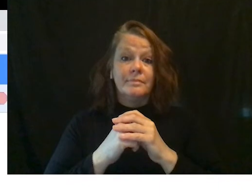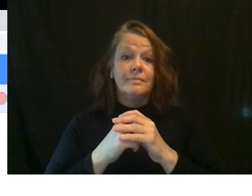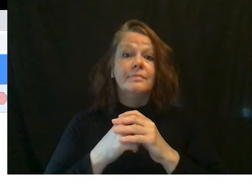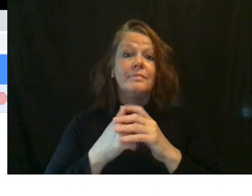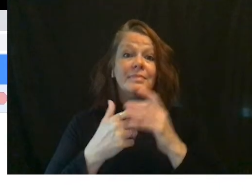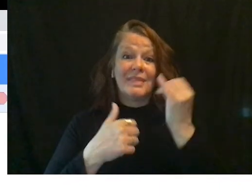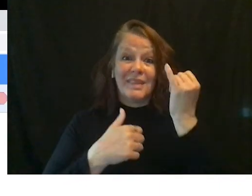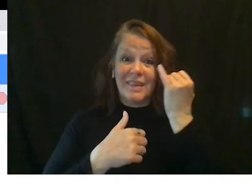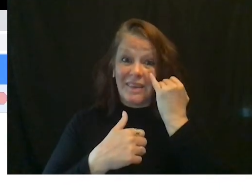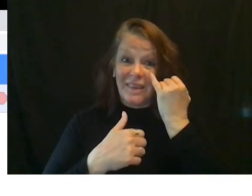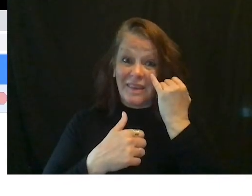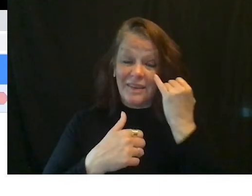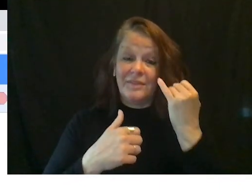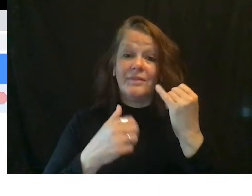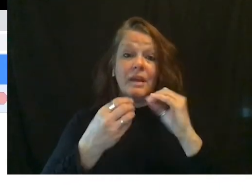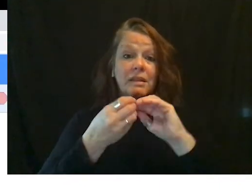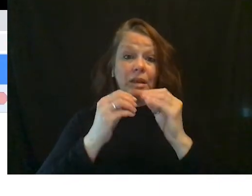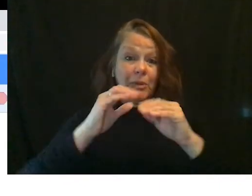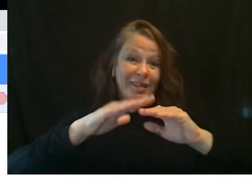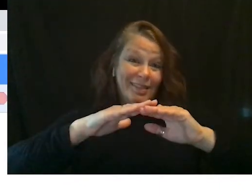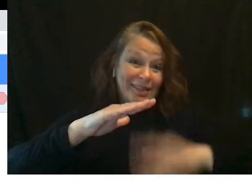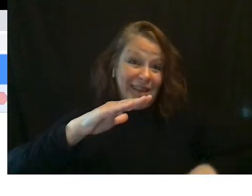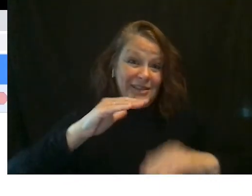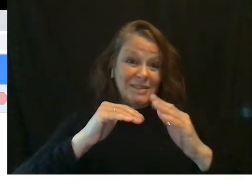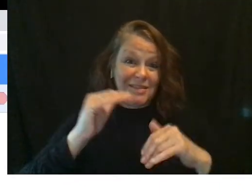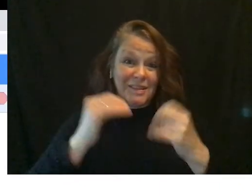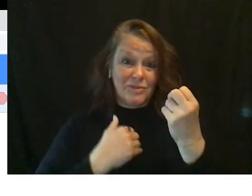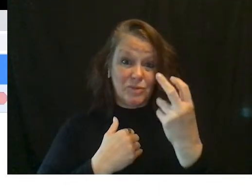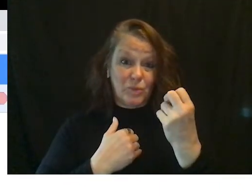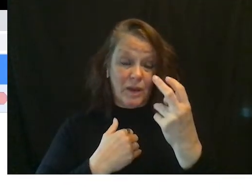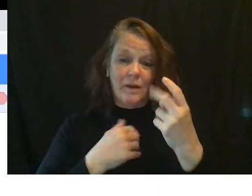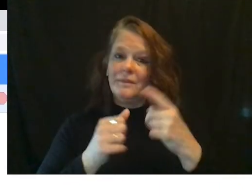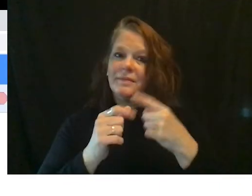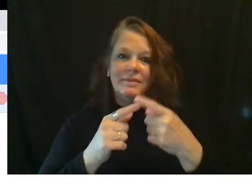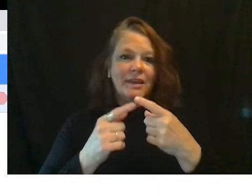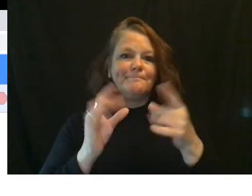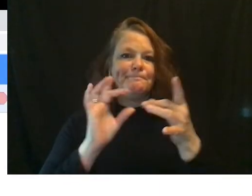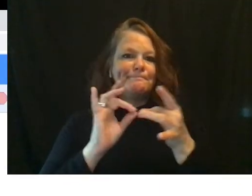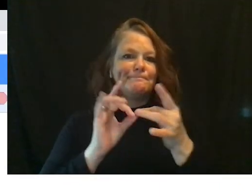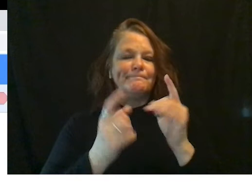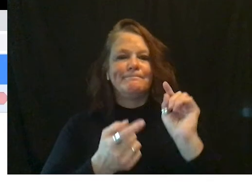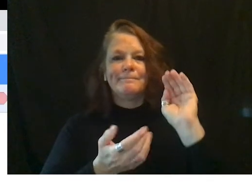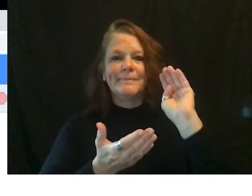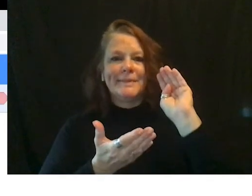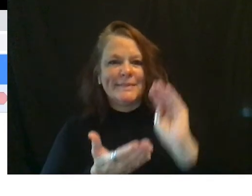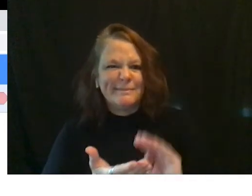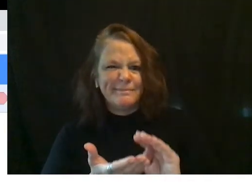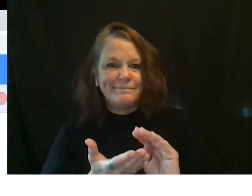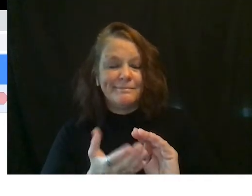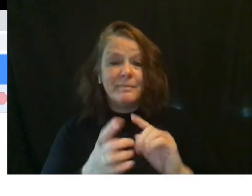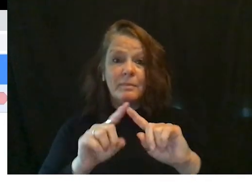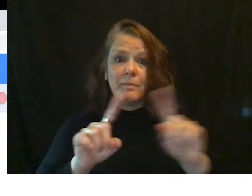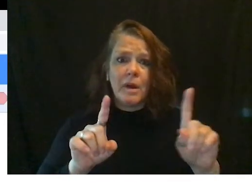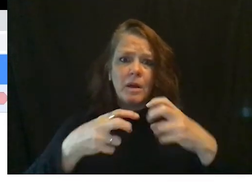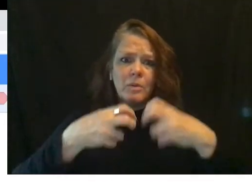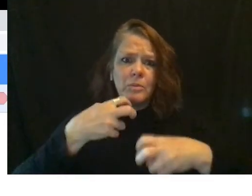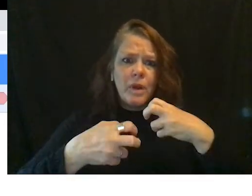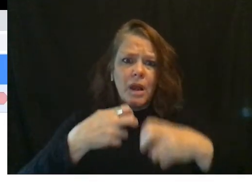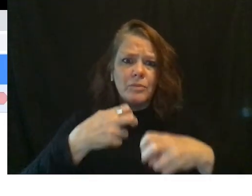And then if we have, a number that's less than that, we'll say that's too little. But we ran into a problem